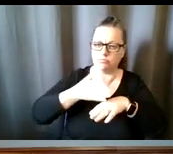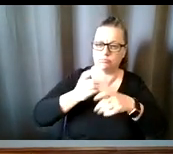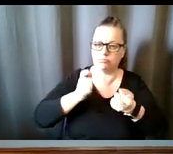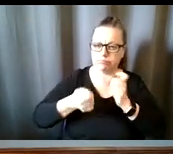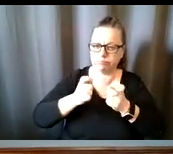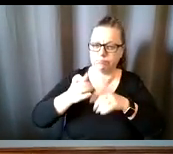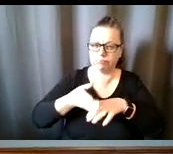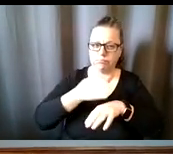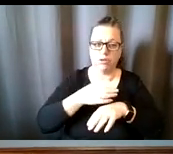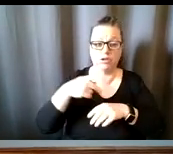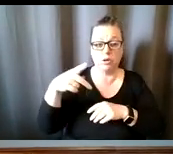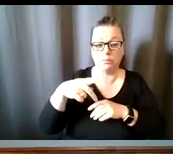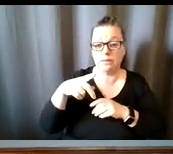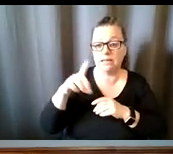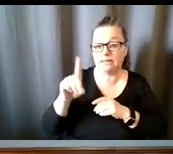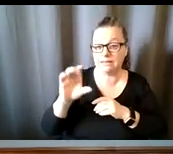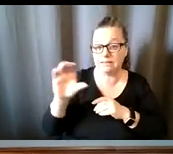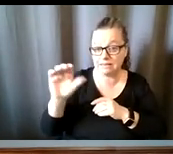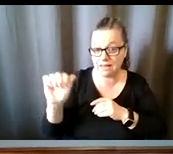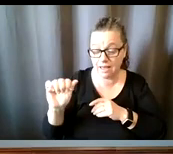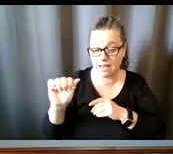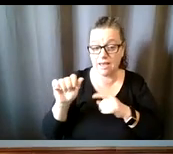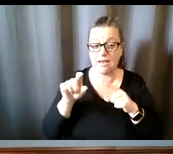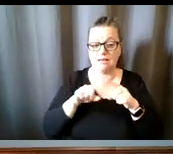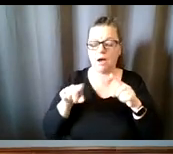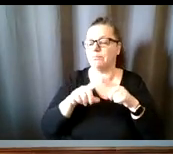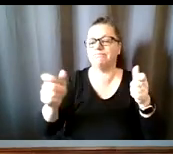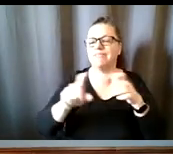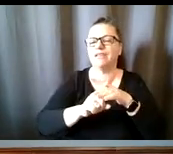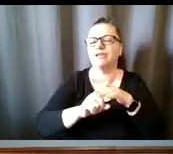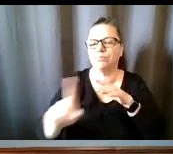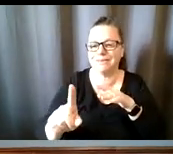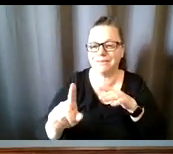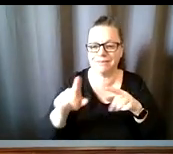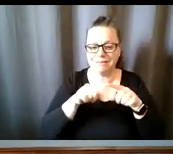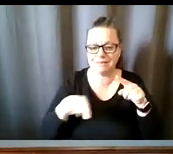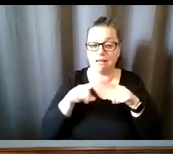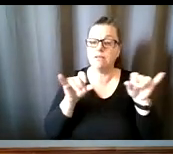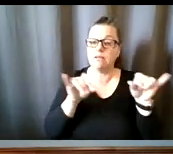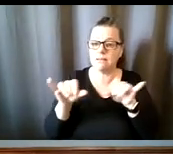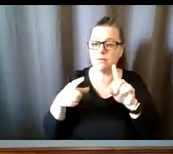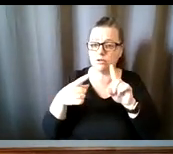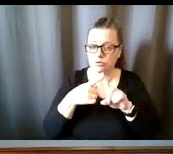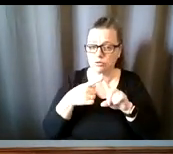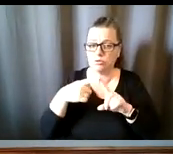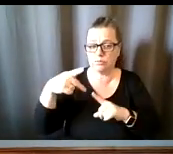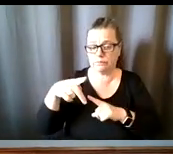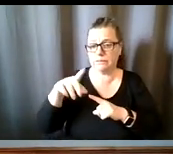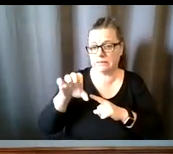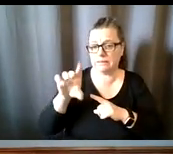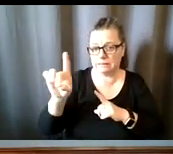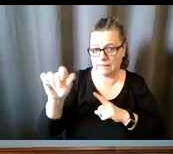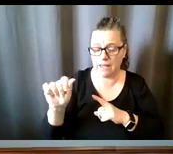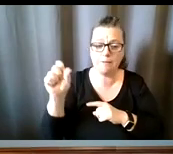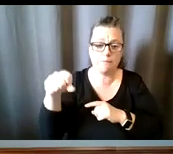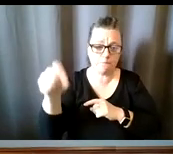So the Pdca cycle here is, or the sprint cycle rather, is very similar to the Pdca cycle. It